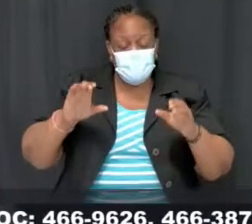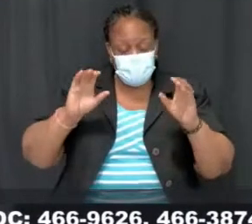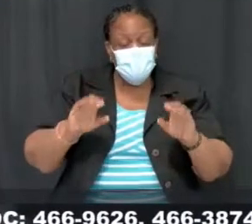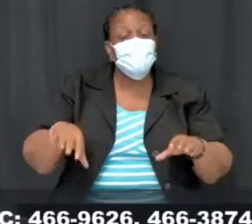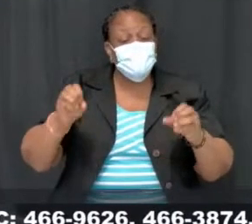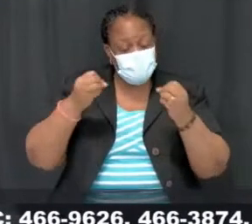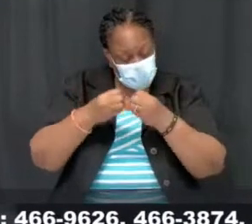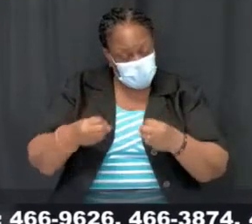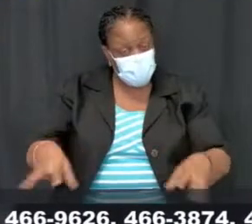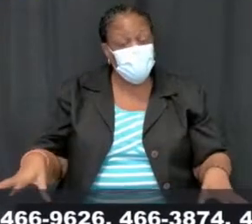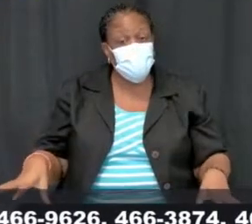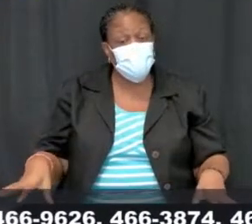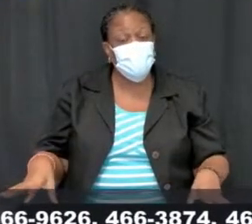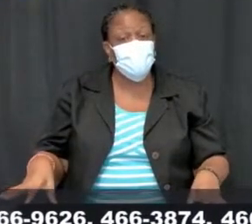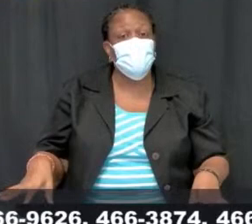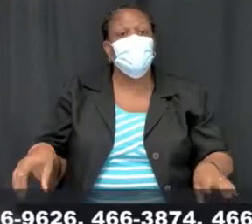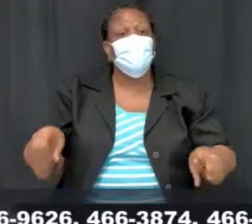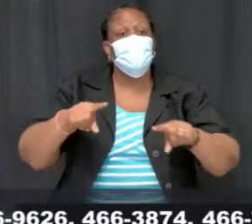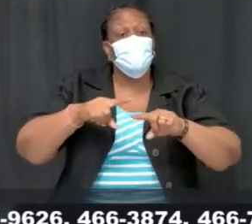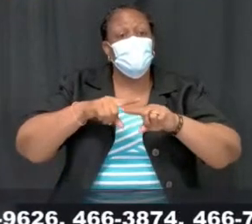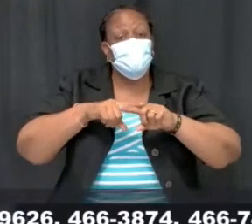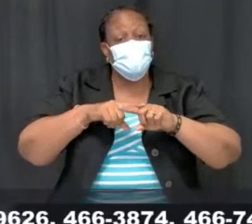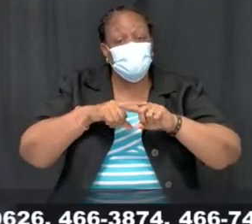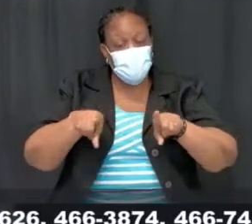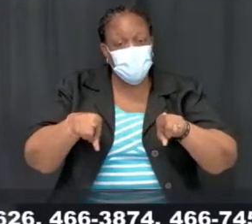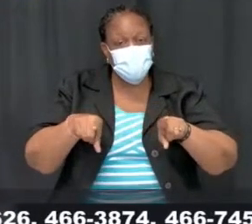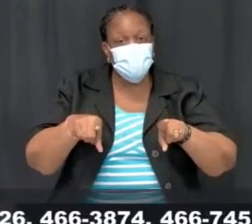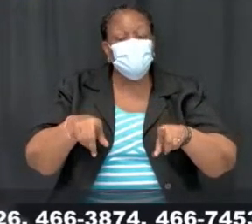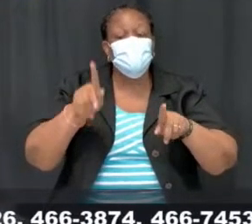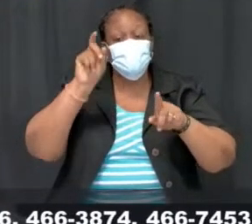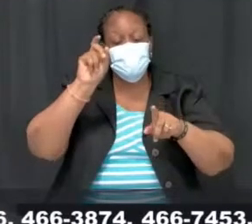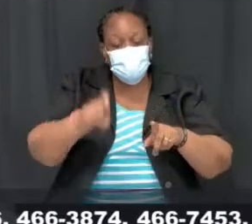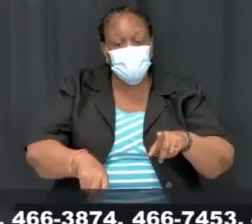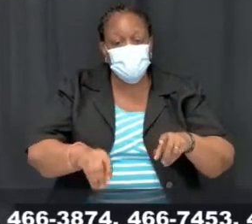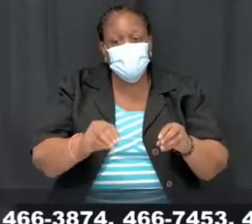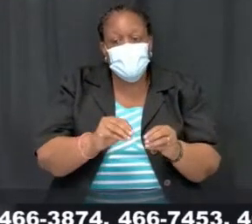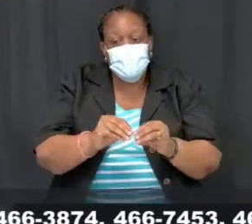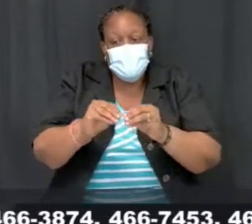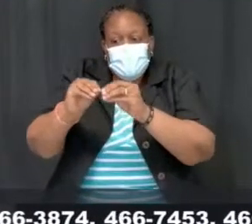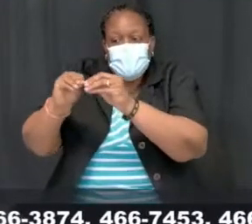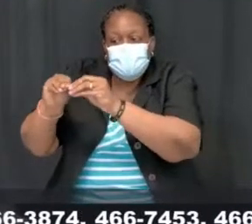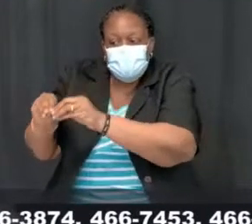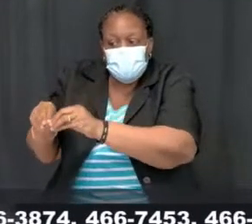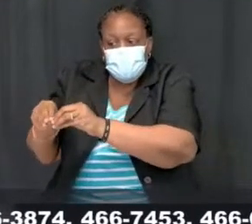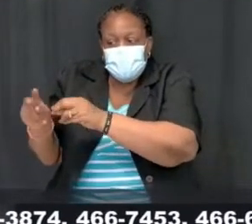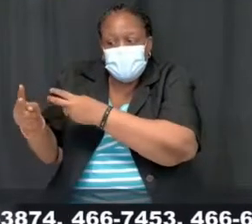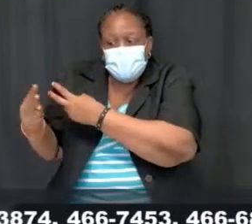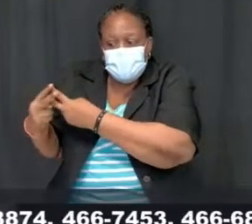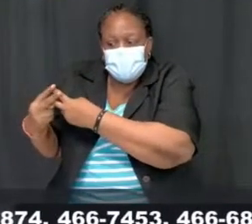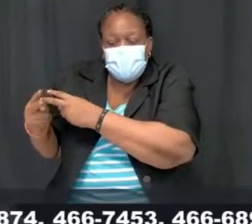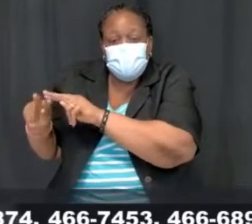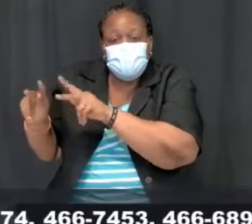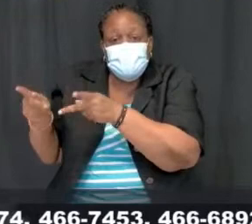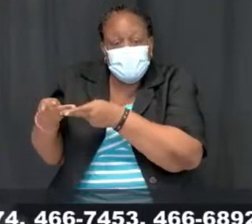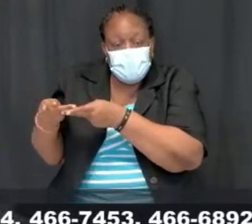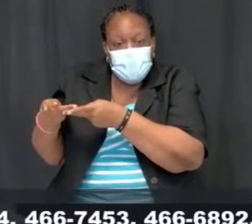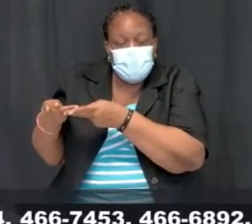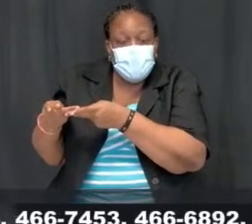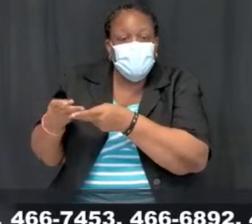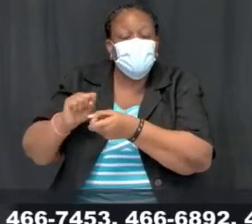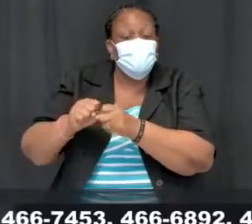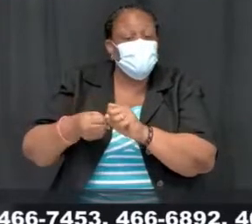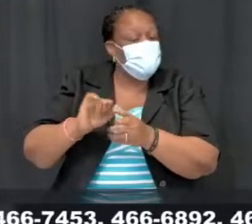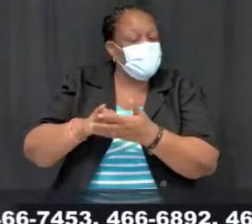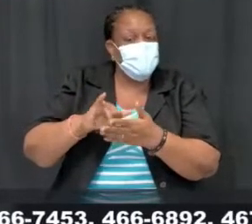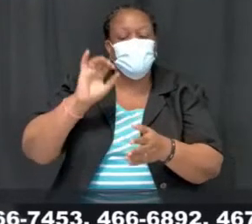something, but sometimes you can lose something because of irresponsibility. And there might be a fee associated with it in time to come if this continues.